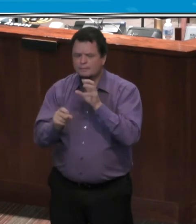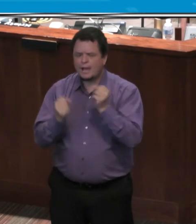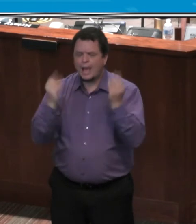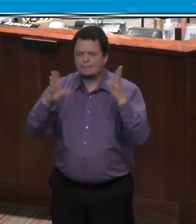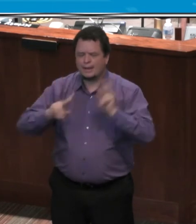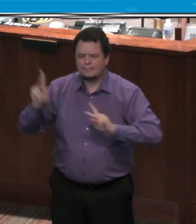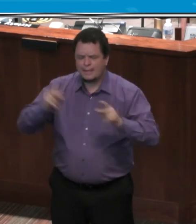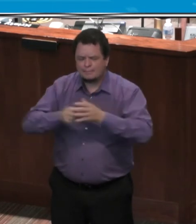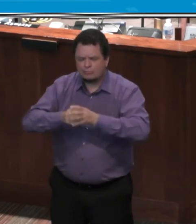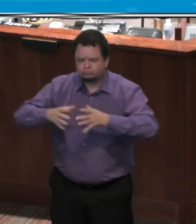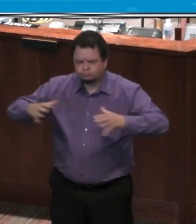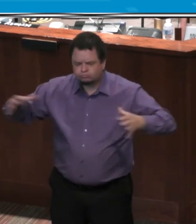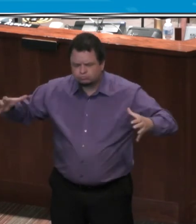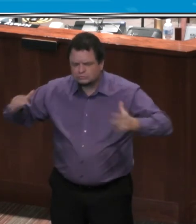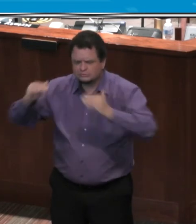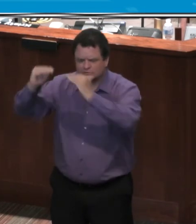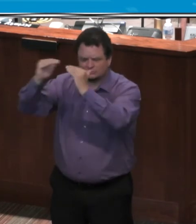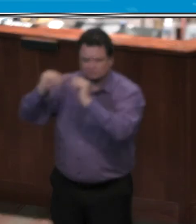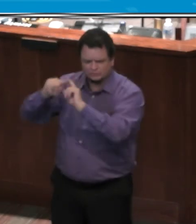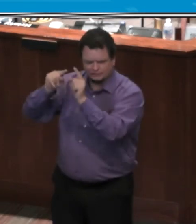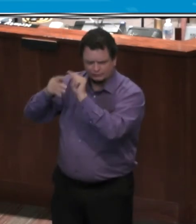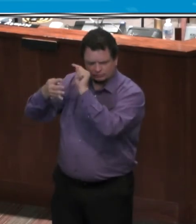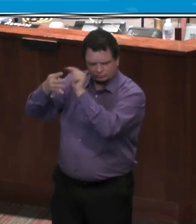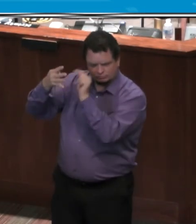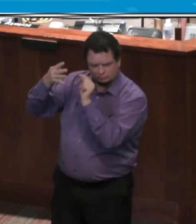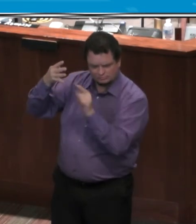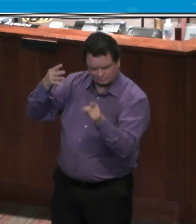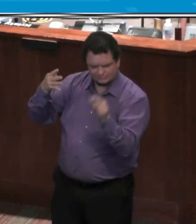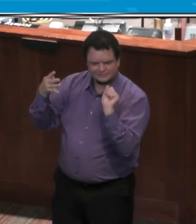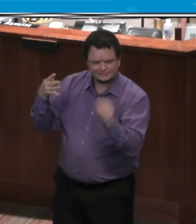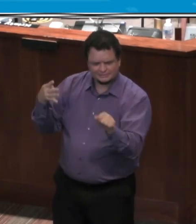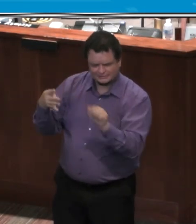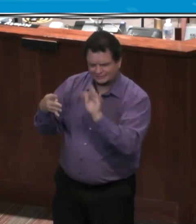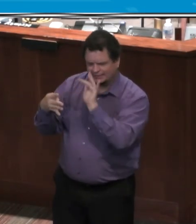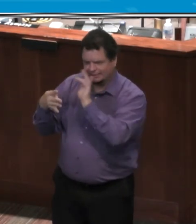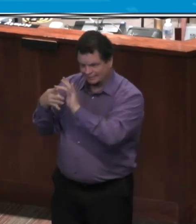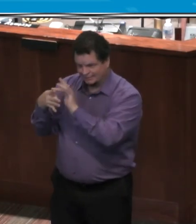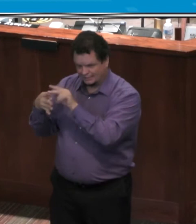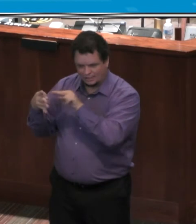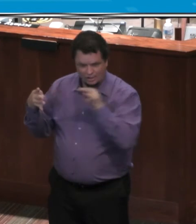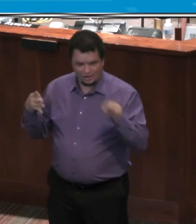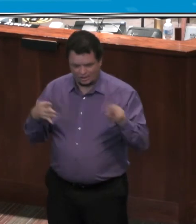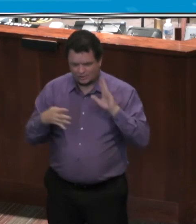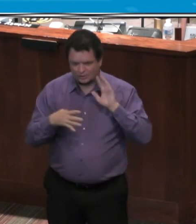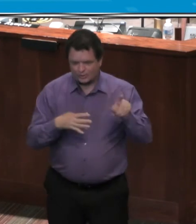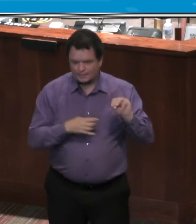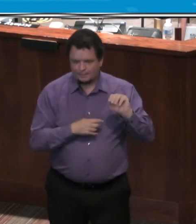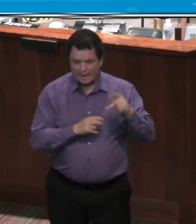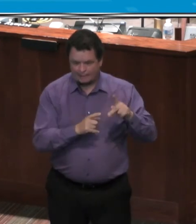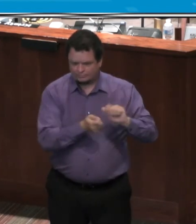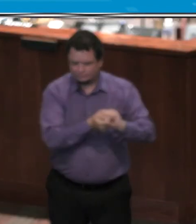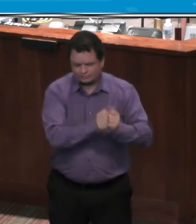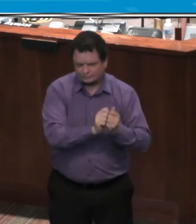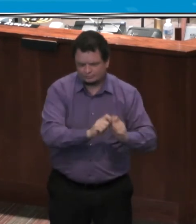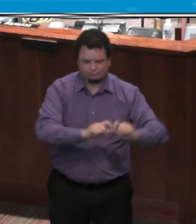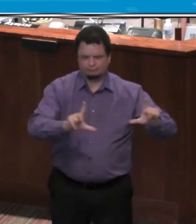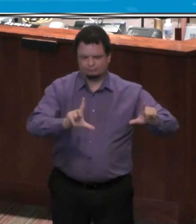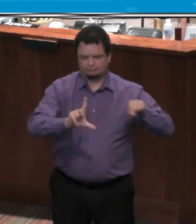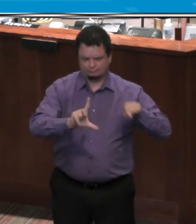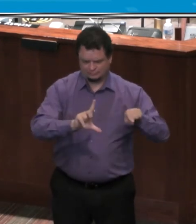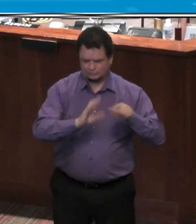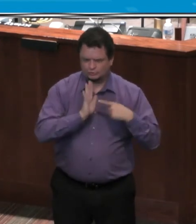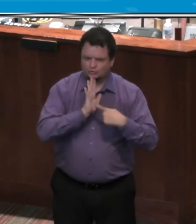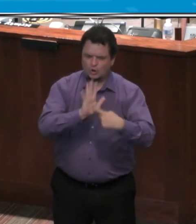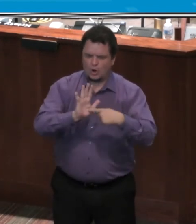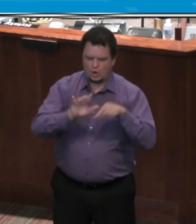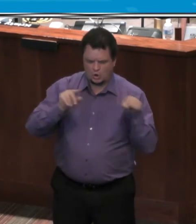how many cases, for instance, in this case, from 7/31 to 8/25. A feature that was asked for, we have to add some better